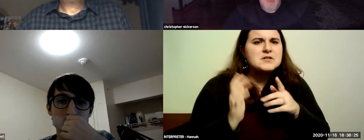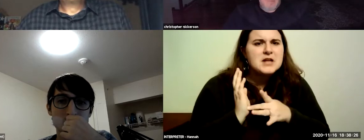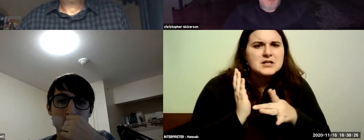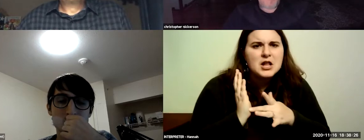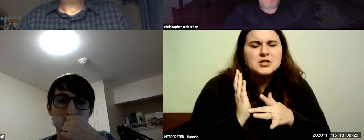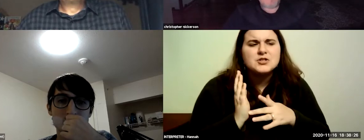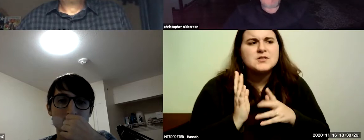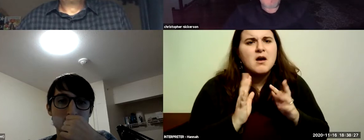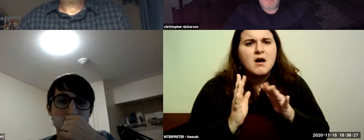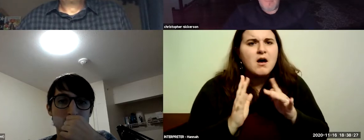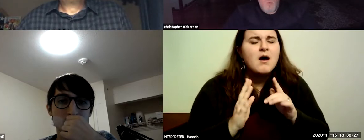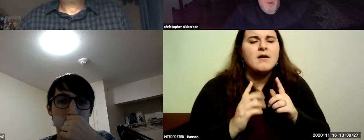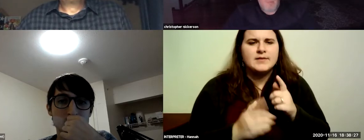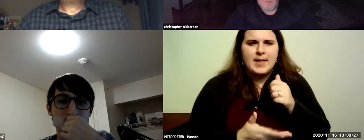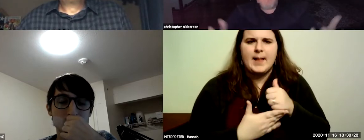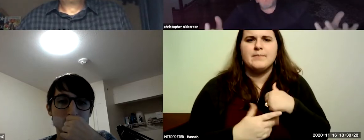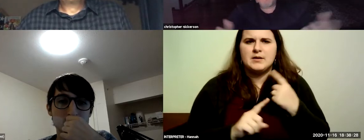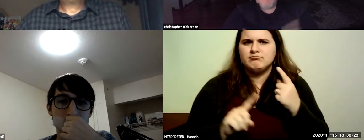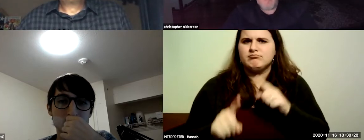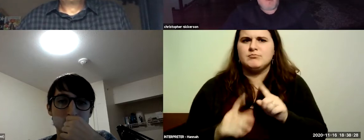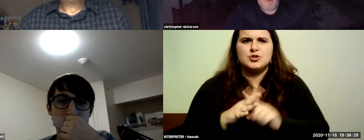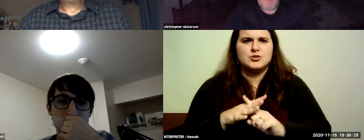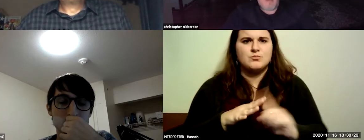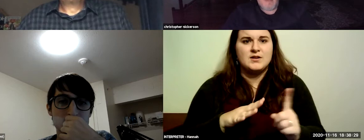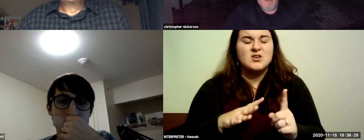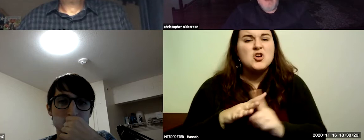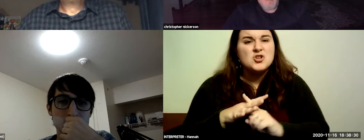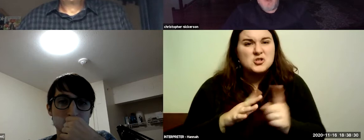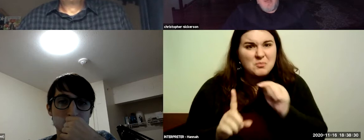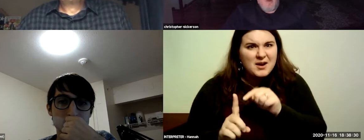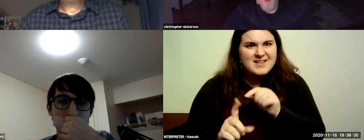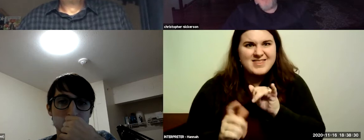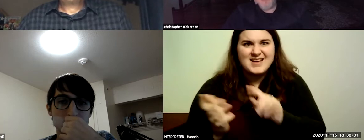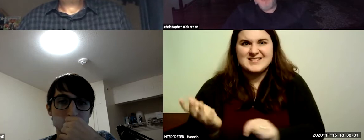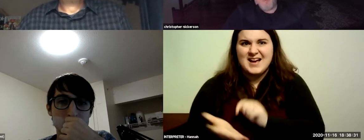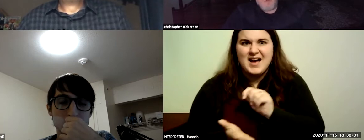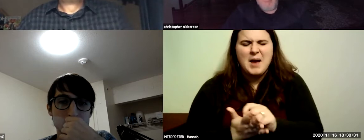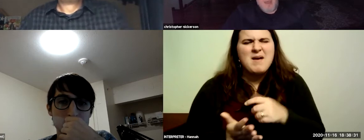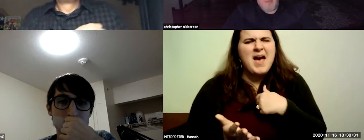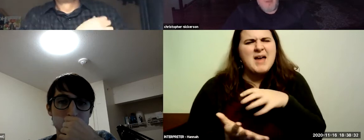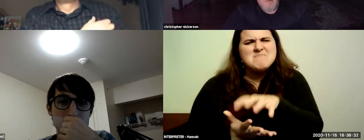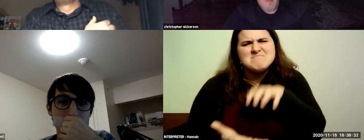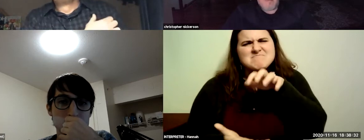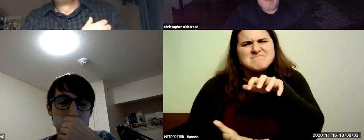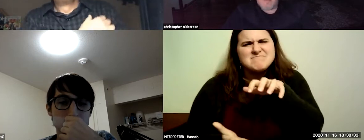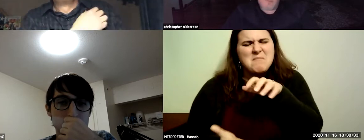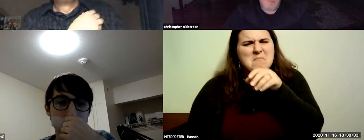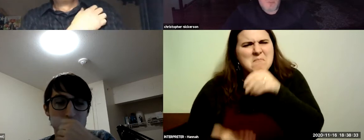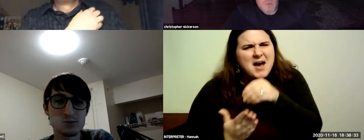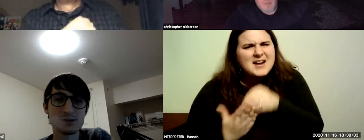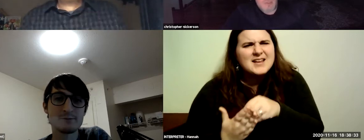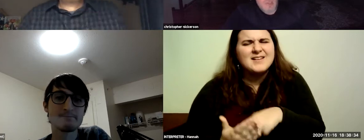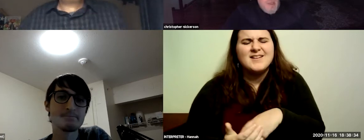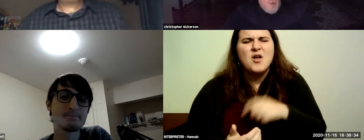let me up to Sprint, where it was like the biggest playground on earth, right? Like Sprint had all the money in the world back then. They had like the